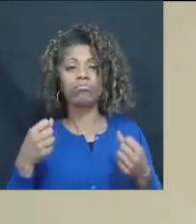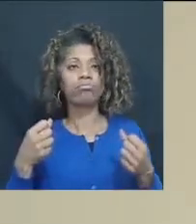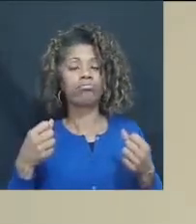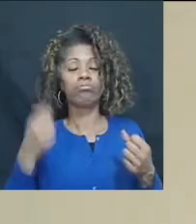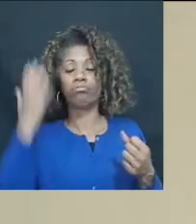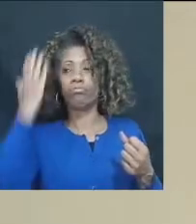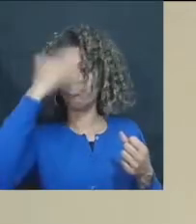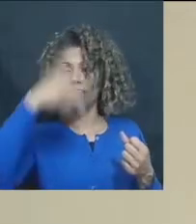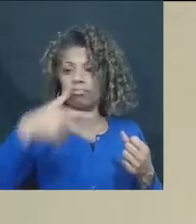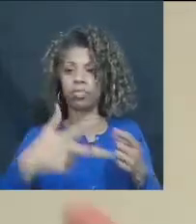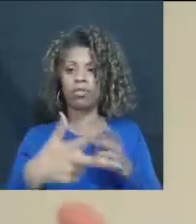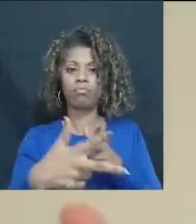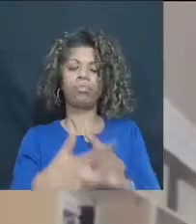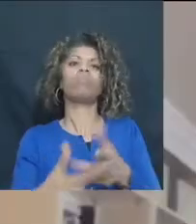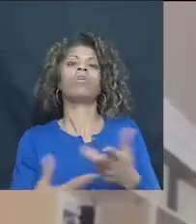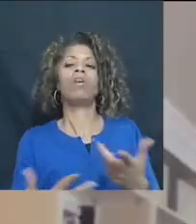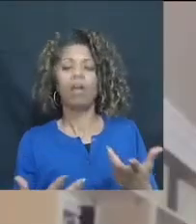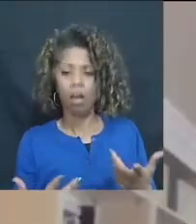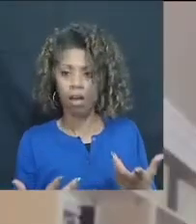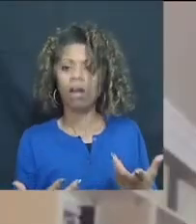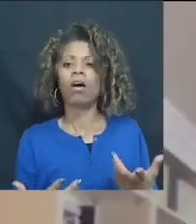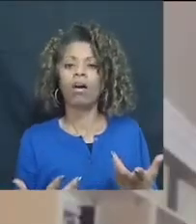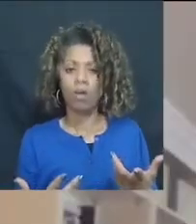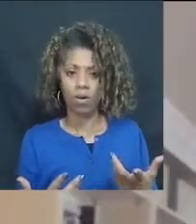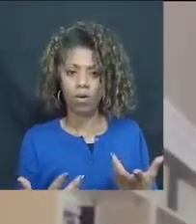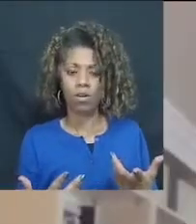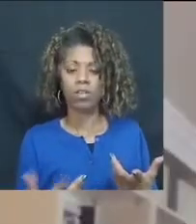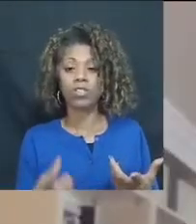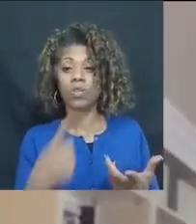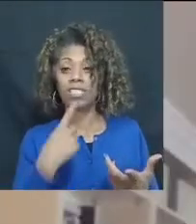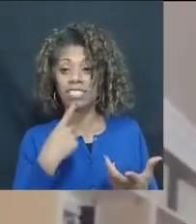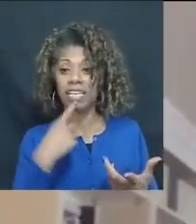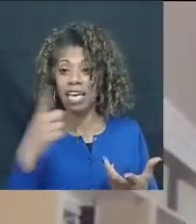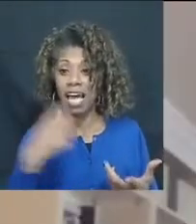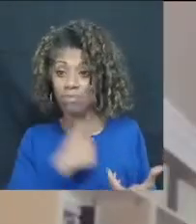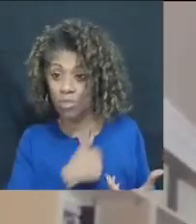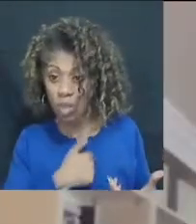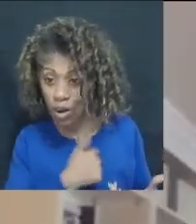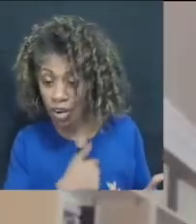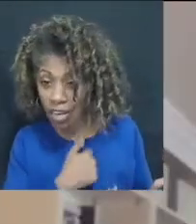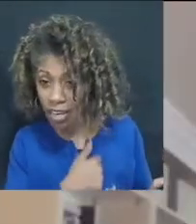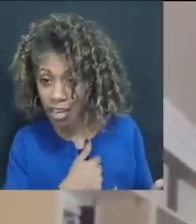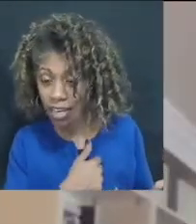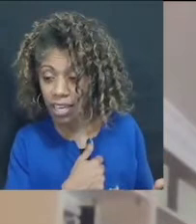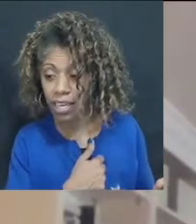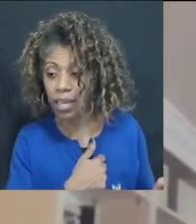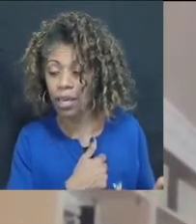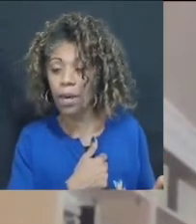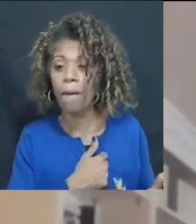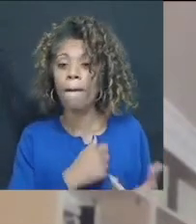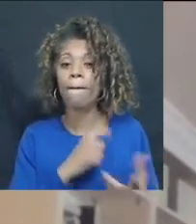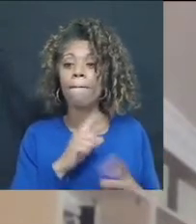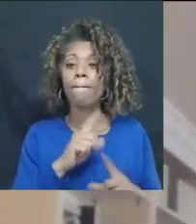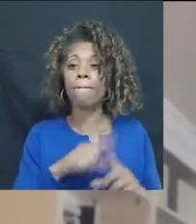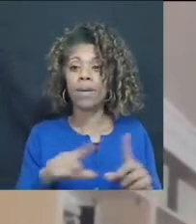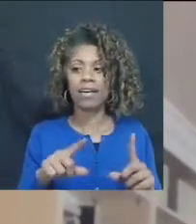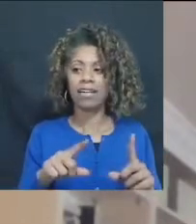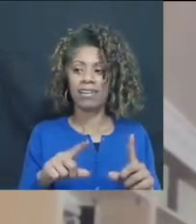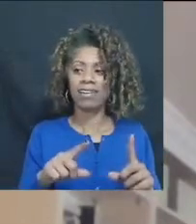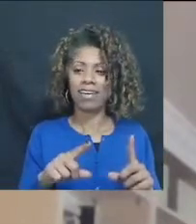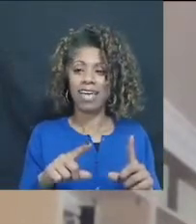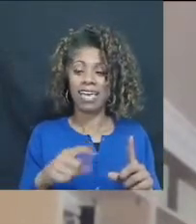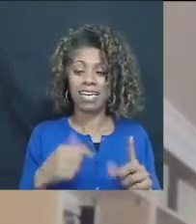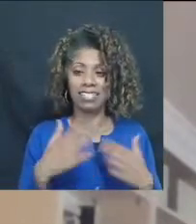different. So for you to tell me that you didn't mean to do it, okay, got it. But if I'm run over, I'm run over. And we don't have to run people